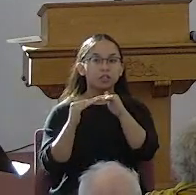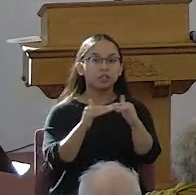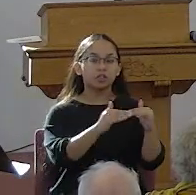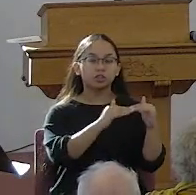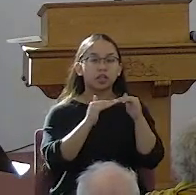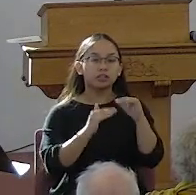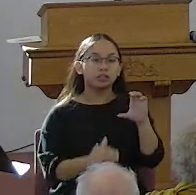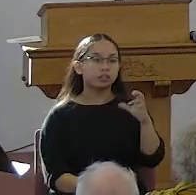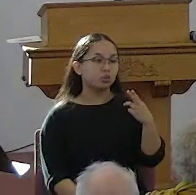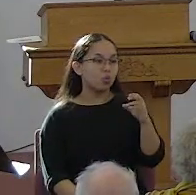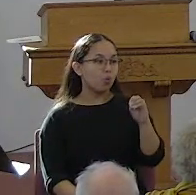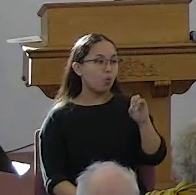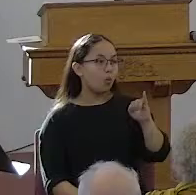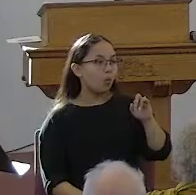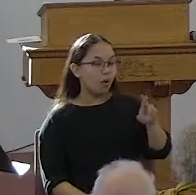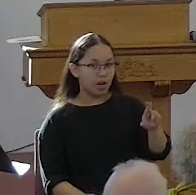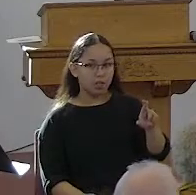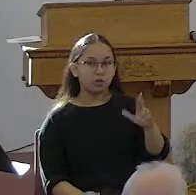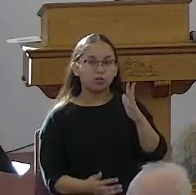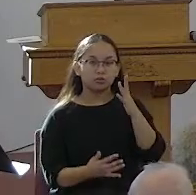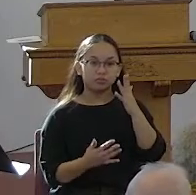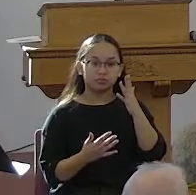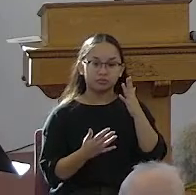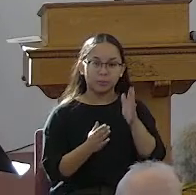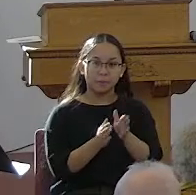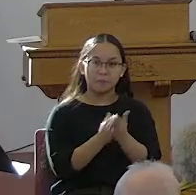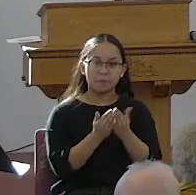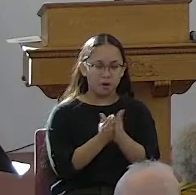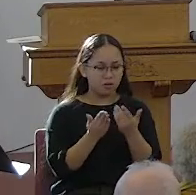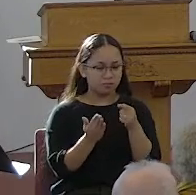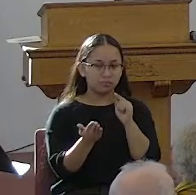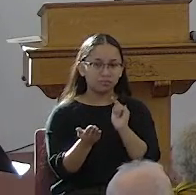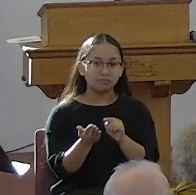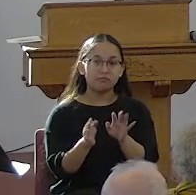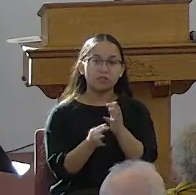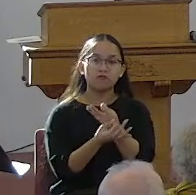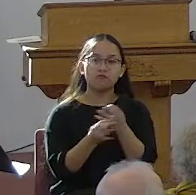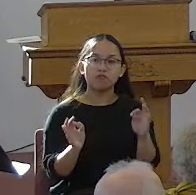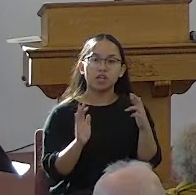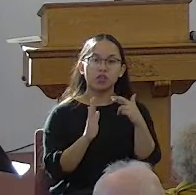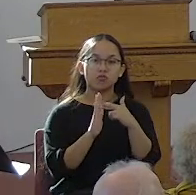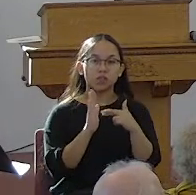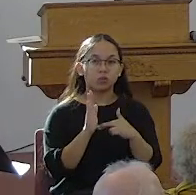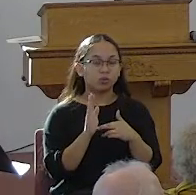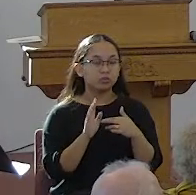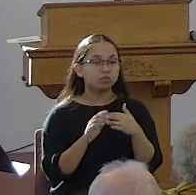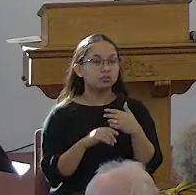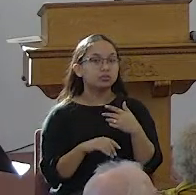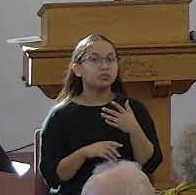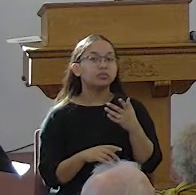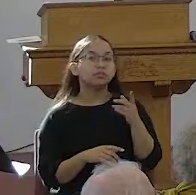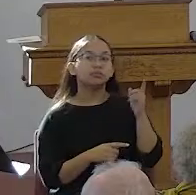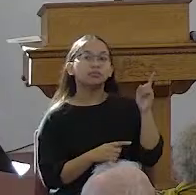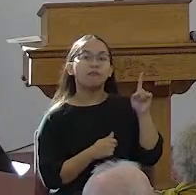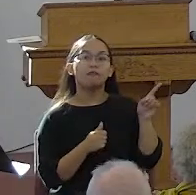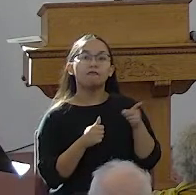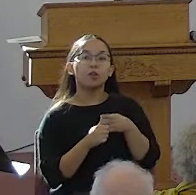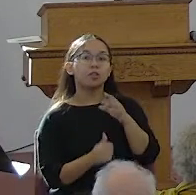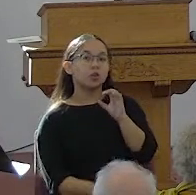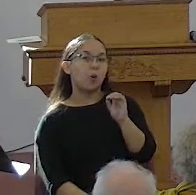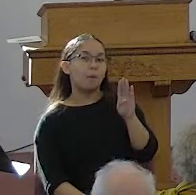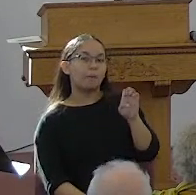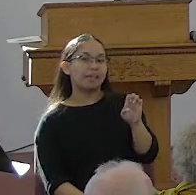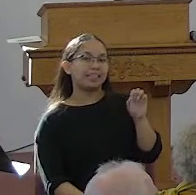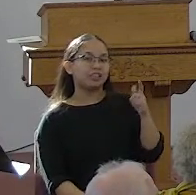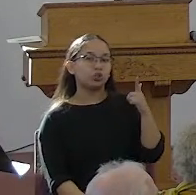Song Handbook, which is a free resource for all of you to go look at. So our first piece is Oh, Be Swift to Love. And all of